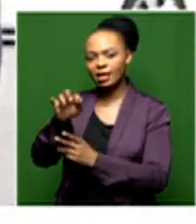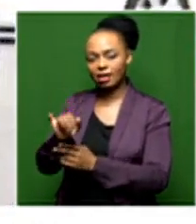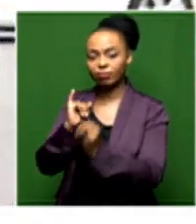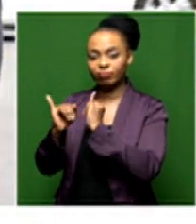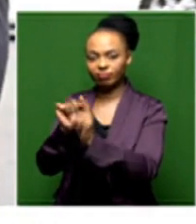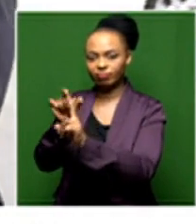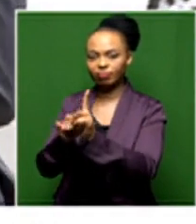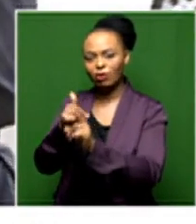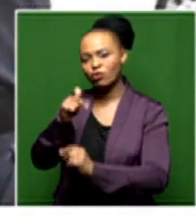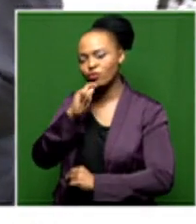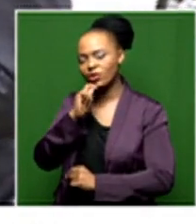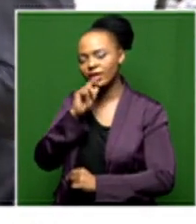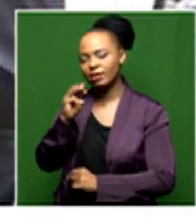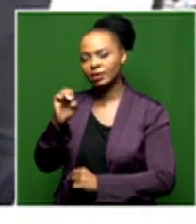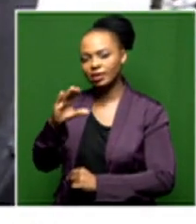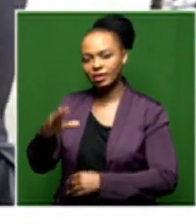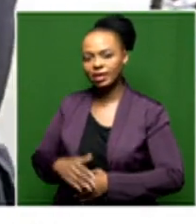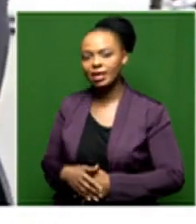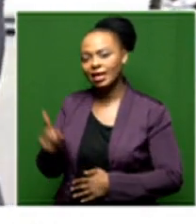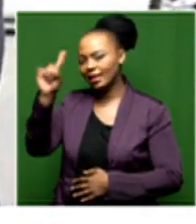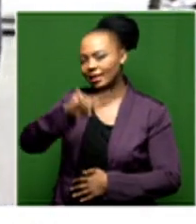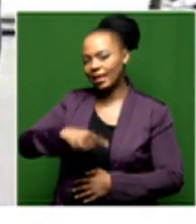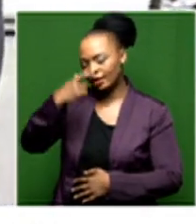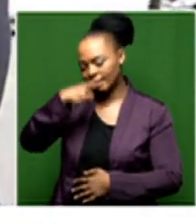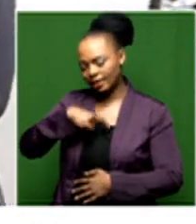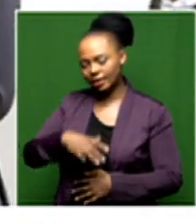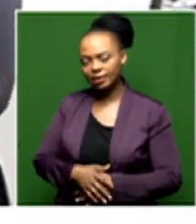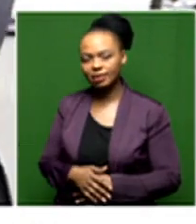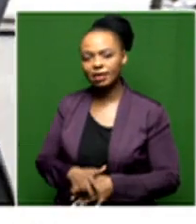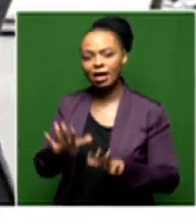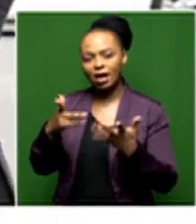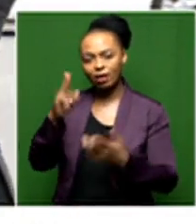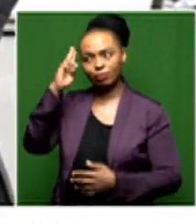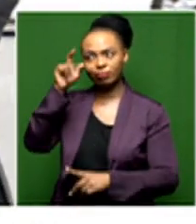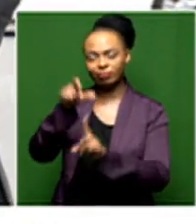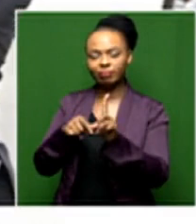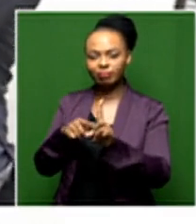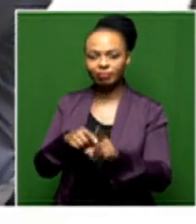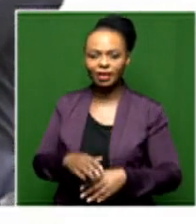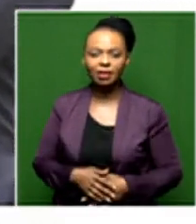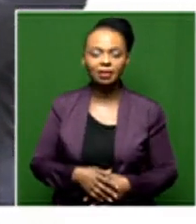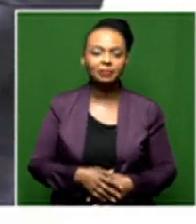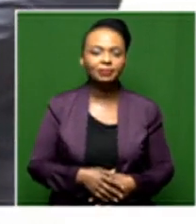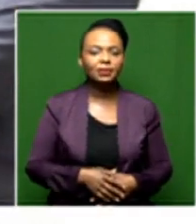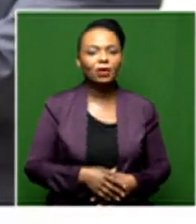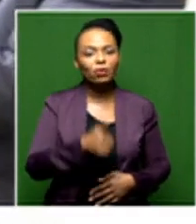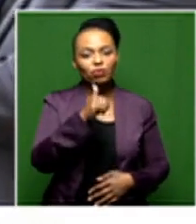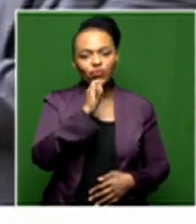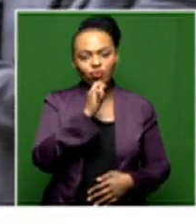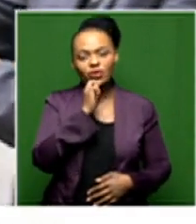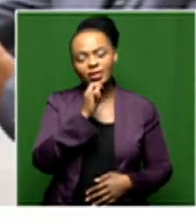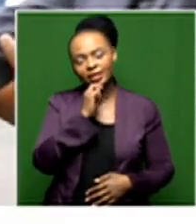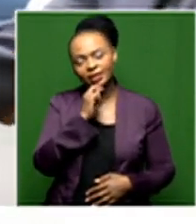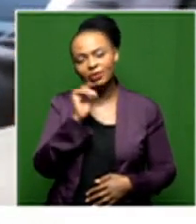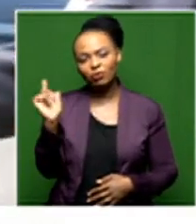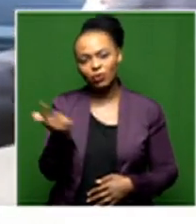to you, MEC. Sad day indeed. How do you honor this icon? Good morning, Abongile, and good morning to the viewers at home.